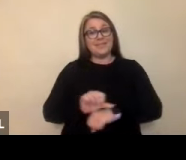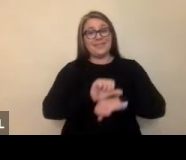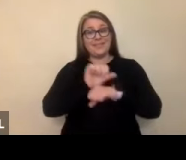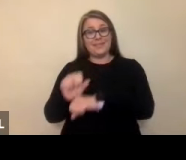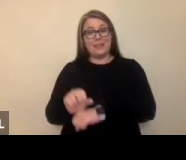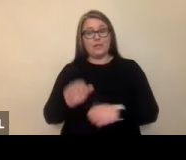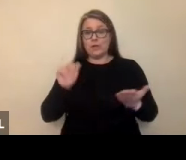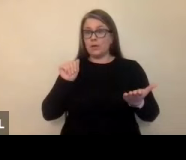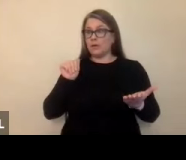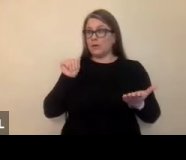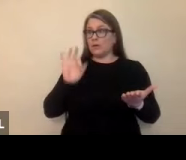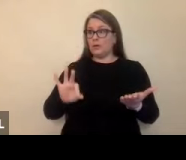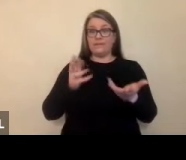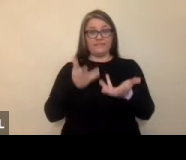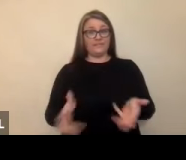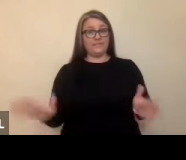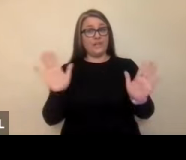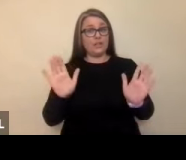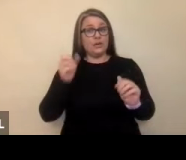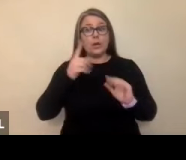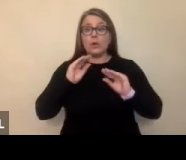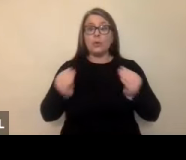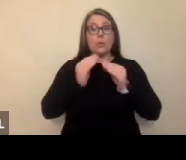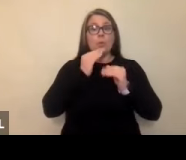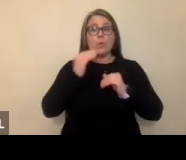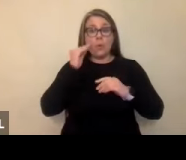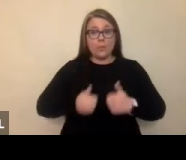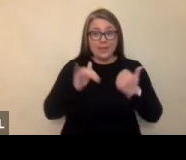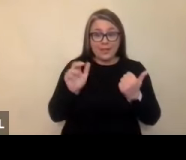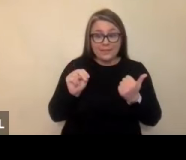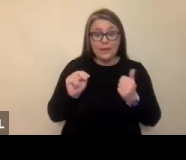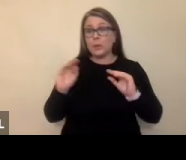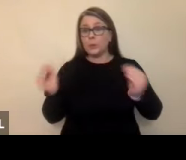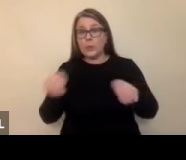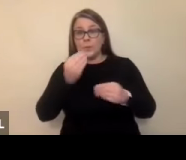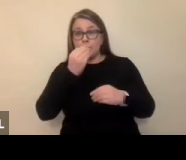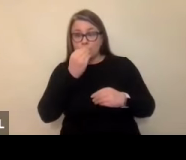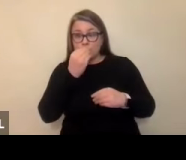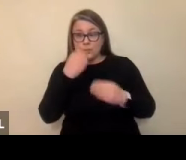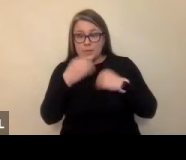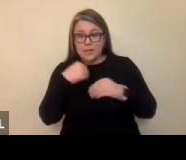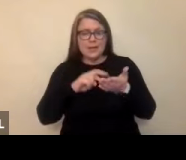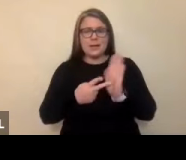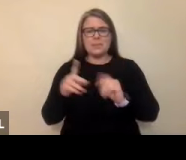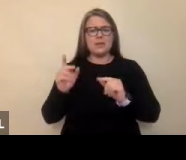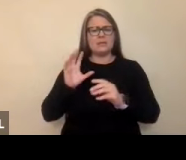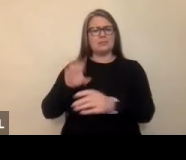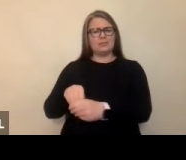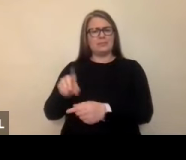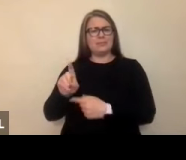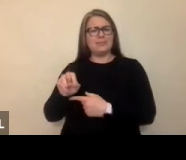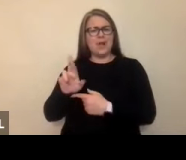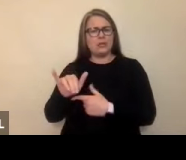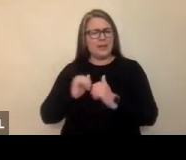house to live in, don't have food to eat, that engaging in democracy is really an afterthought. And so I think the first kind of thing to think about is how do we actually